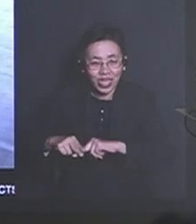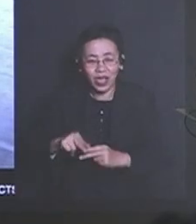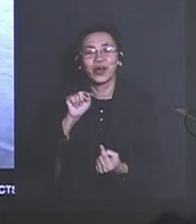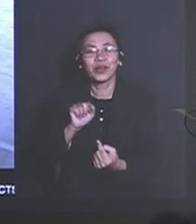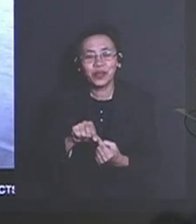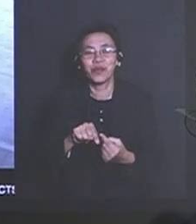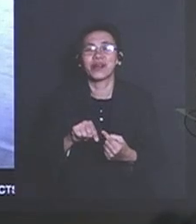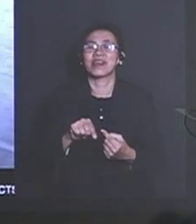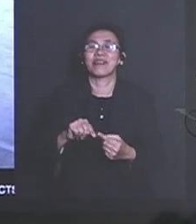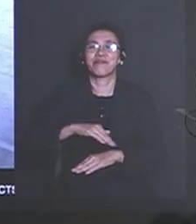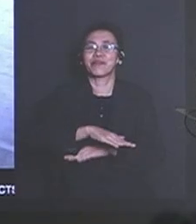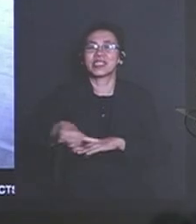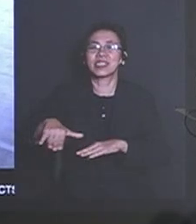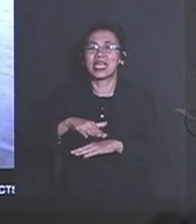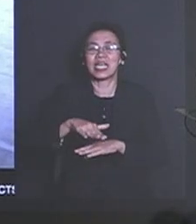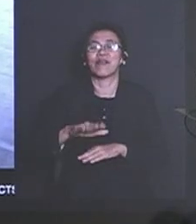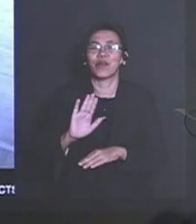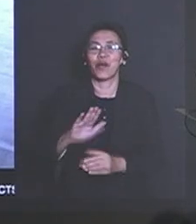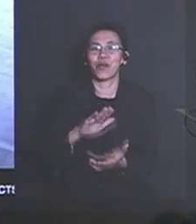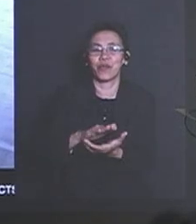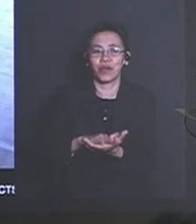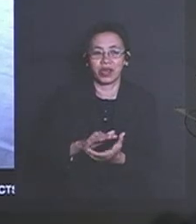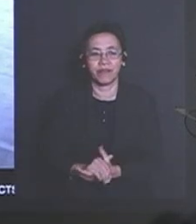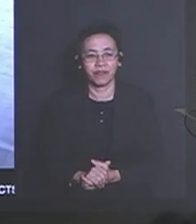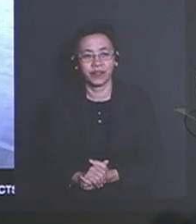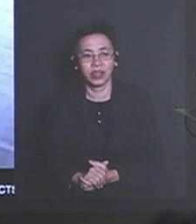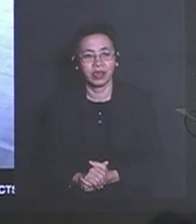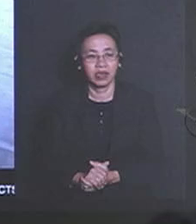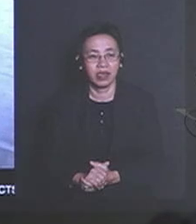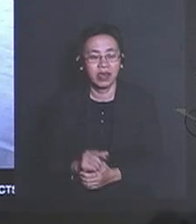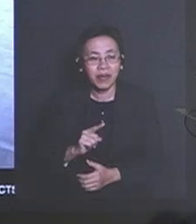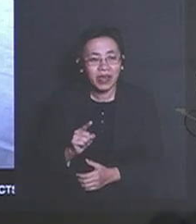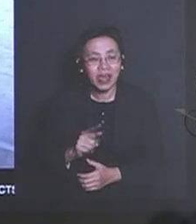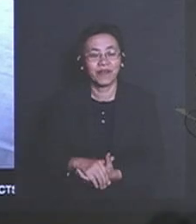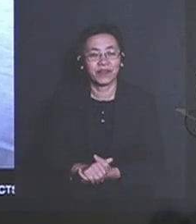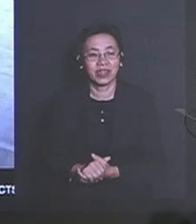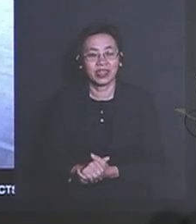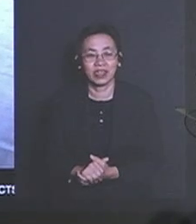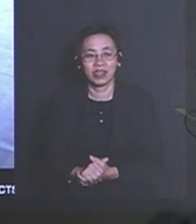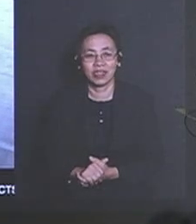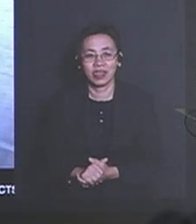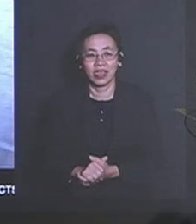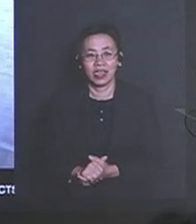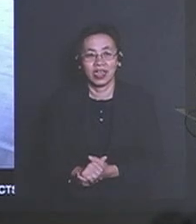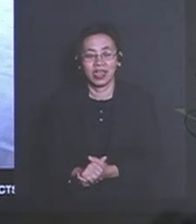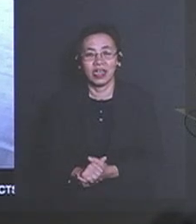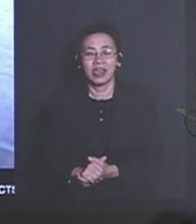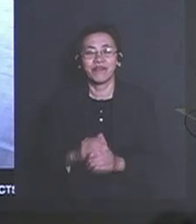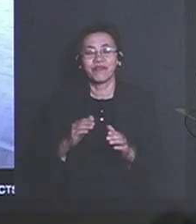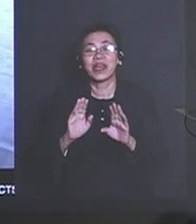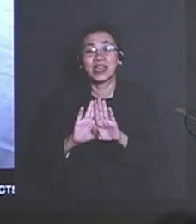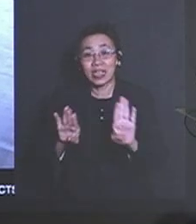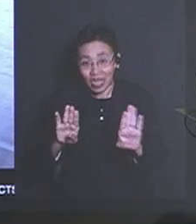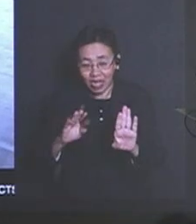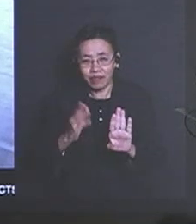The openable acrylic windows with steel frame have been proposed to protect the rain mist and for security